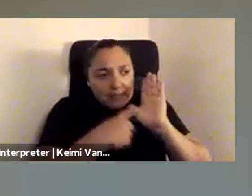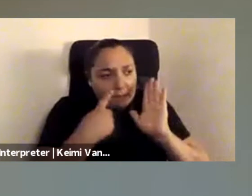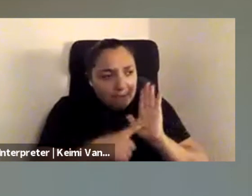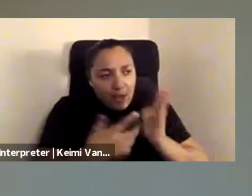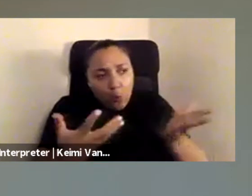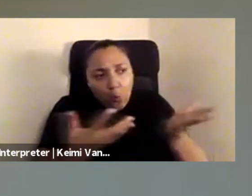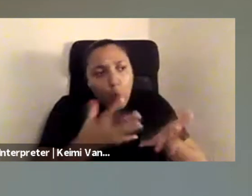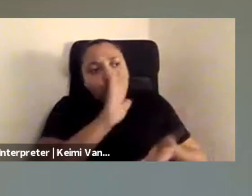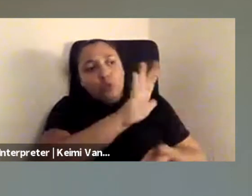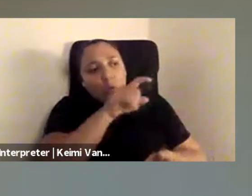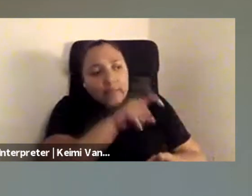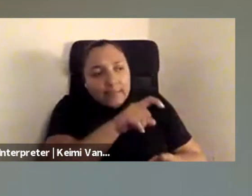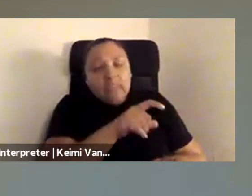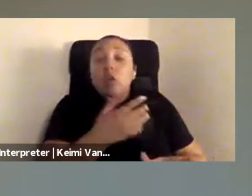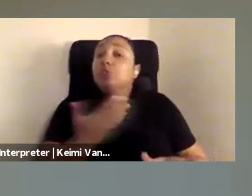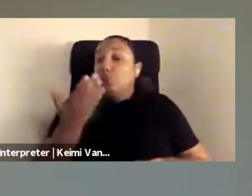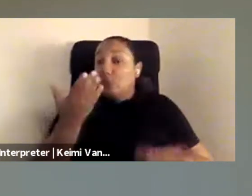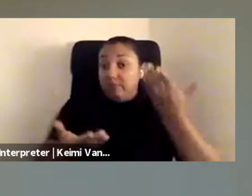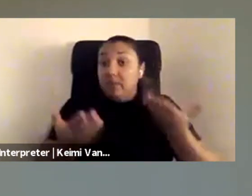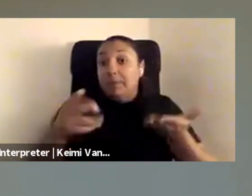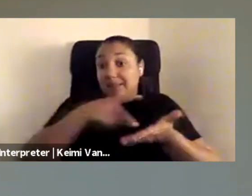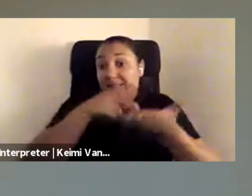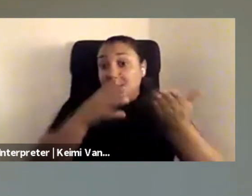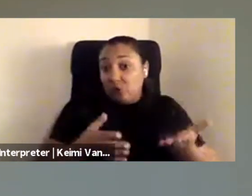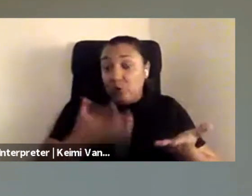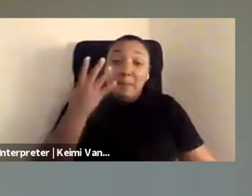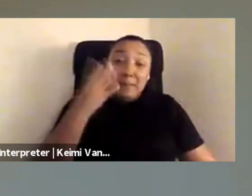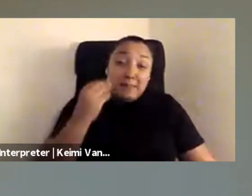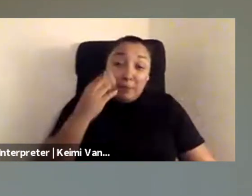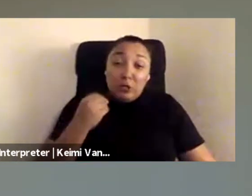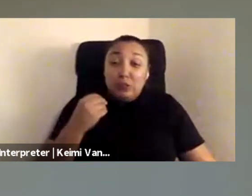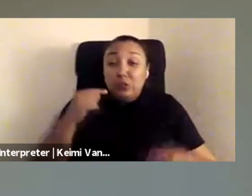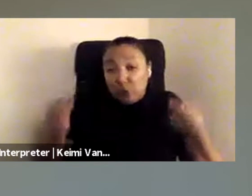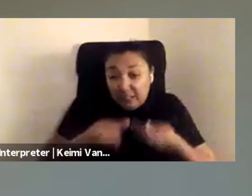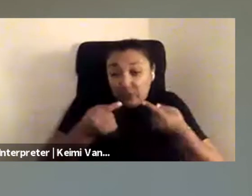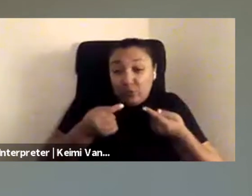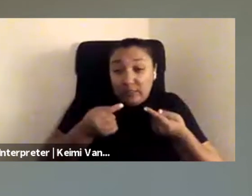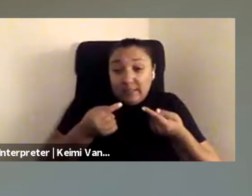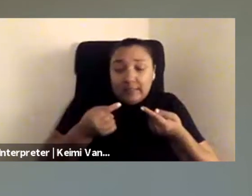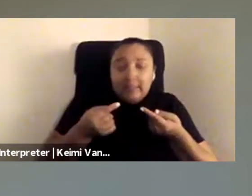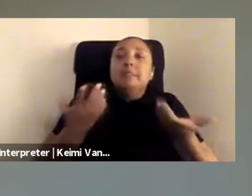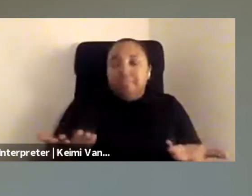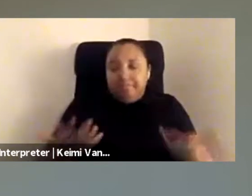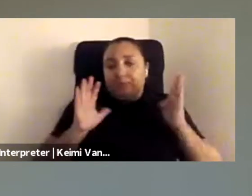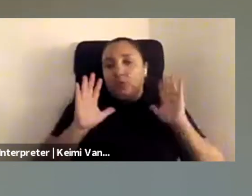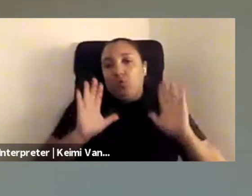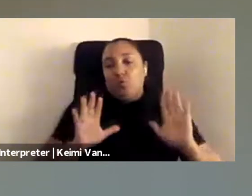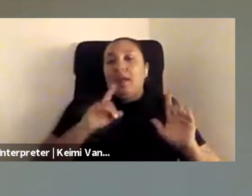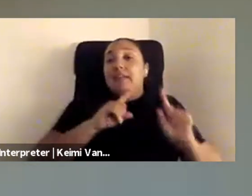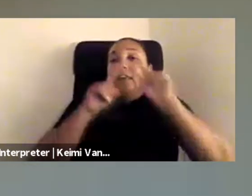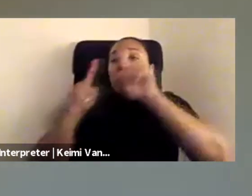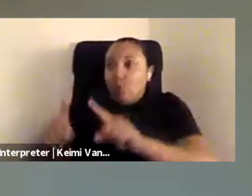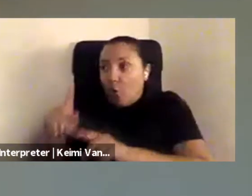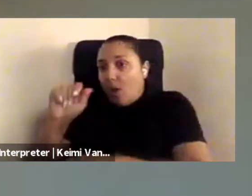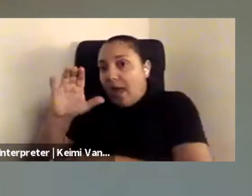around there. Right? So sometimes we'll have a dancer that is experiencing an injury. Great. So the dancer comes to the Actors Fund